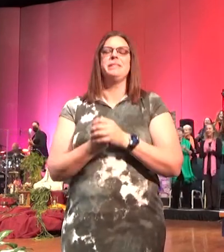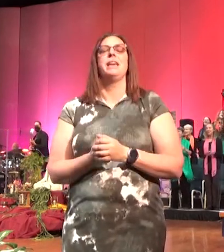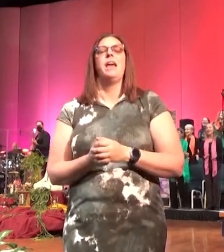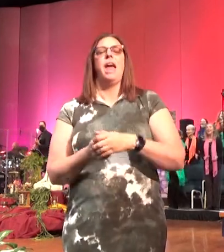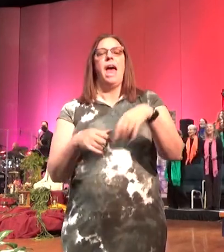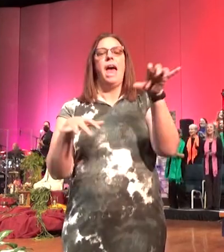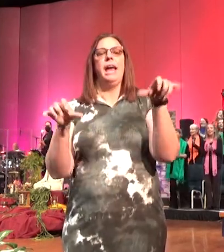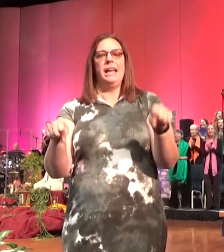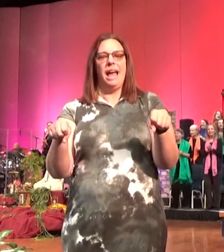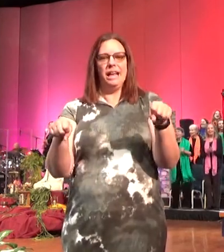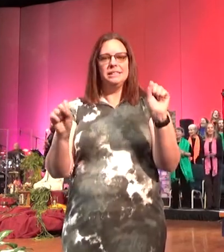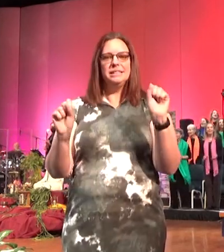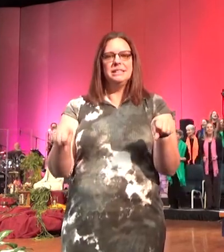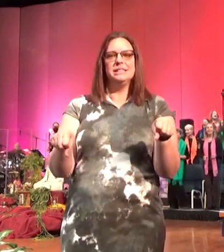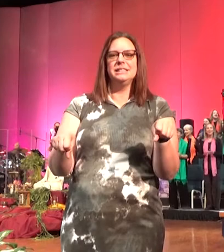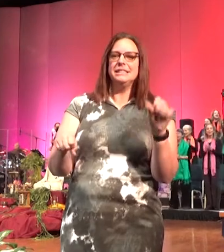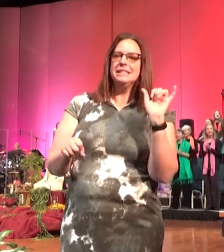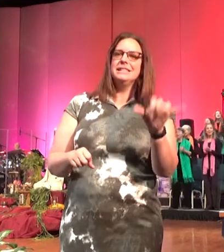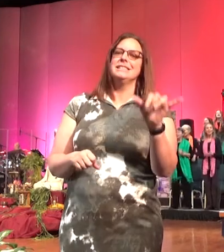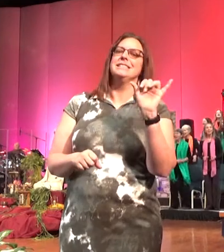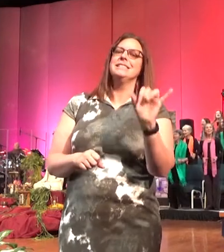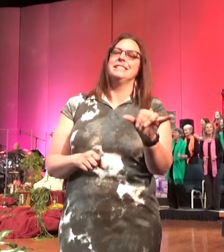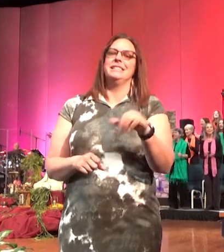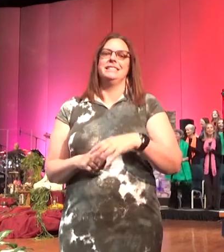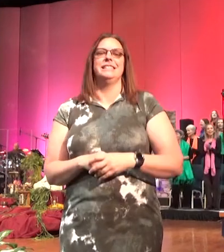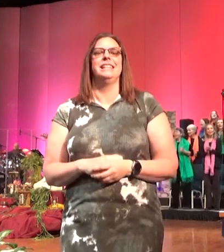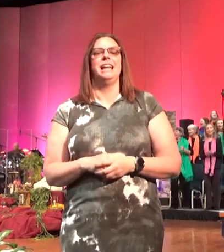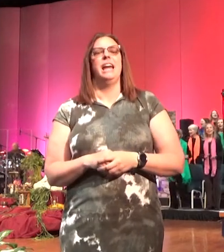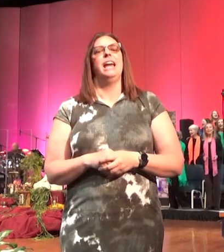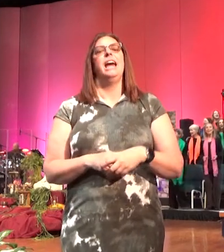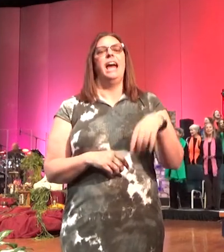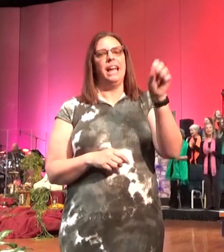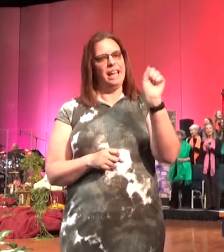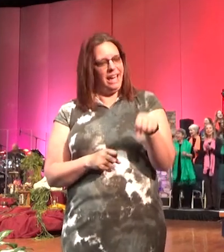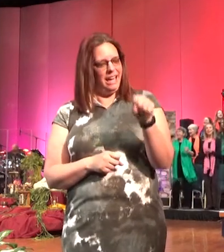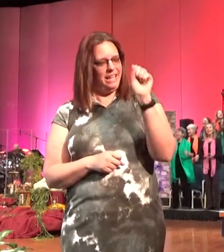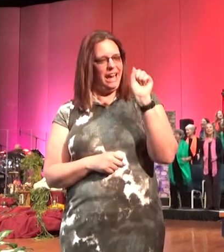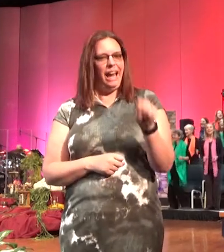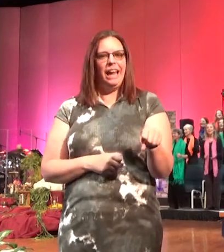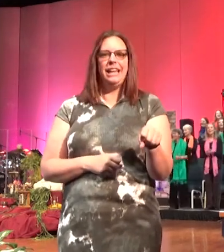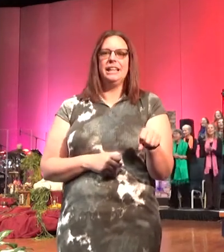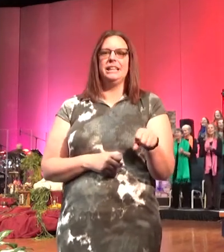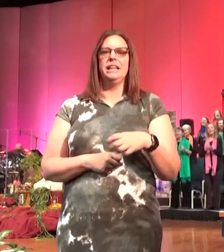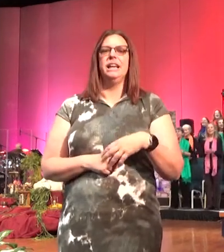hey, yeah, yeah. Hey, hey, hey,